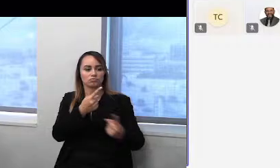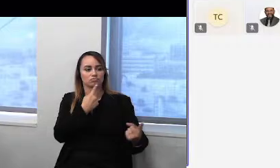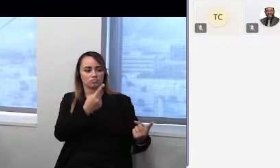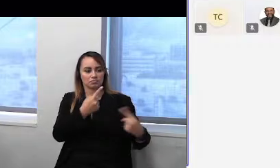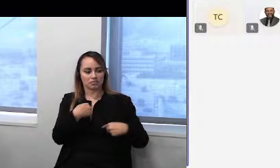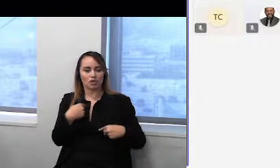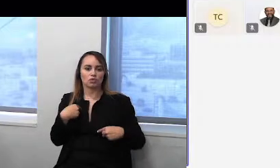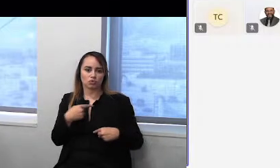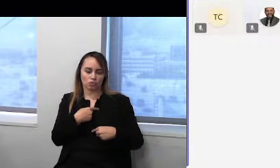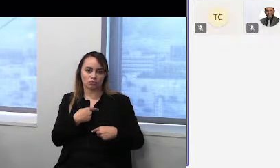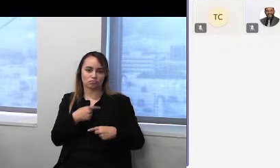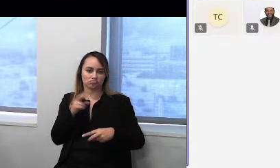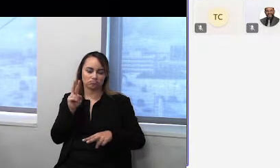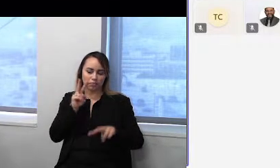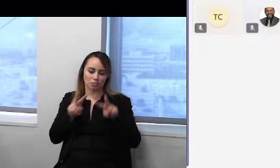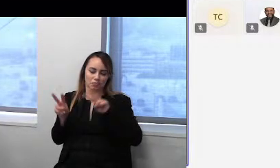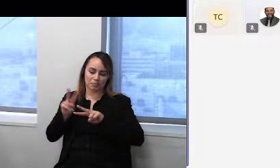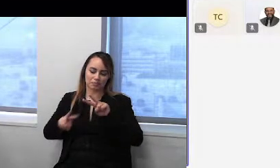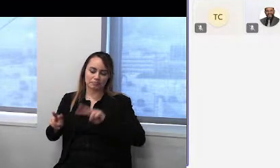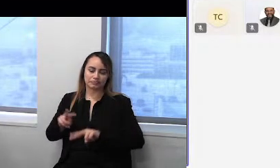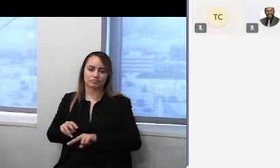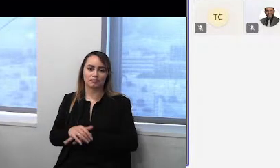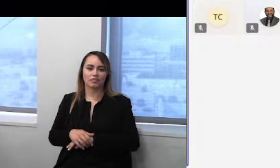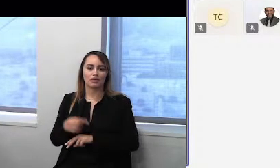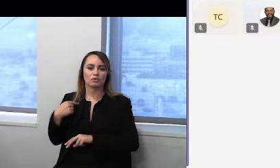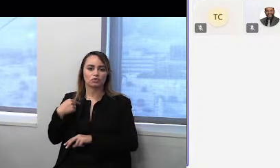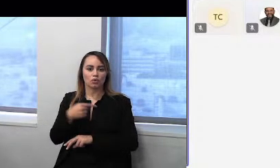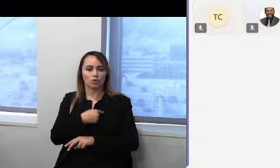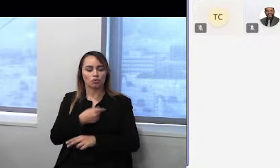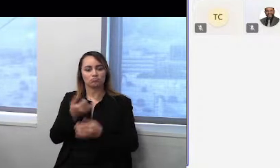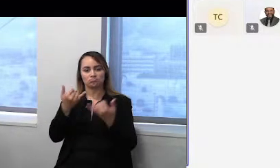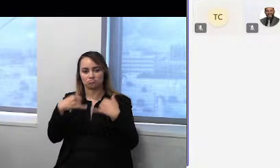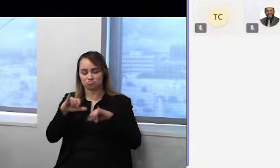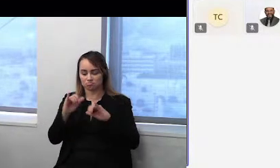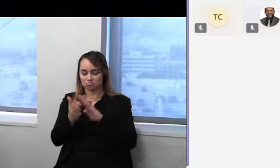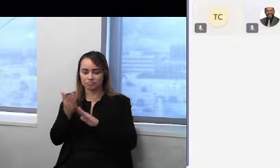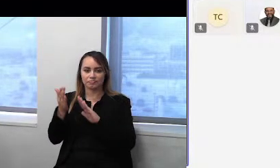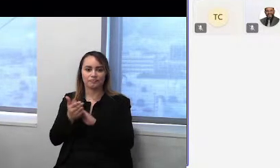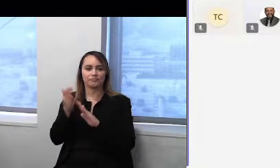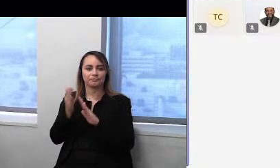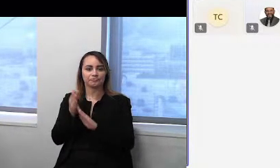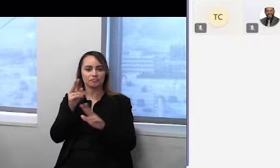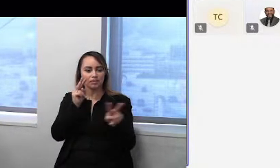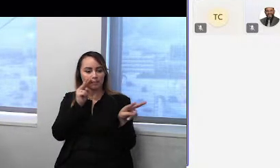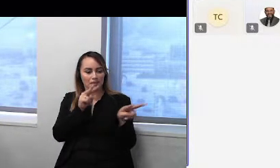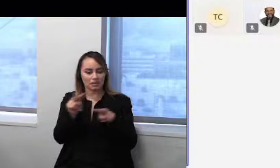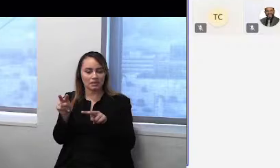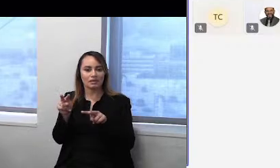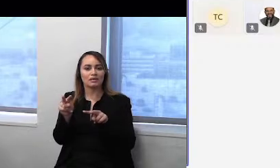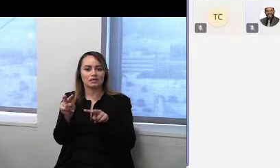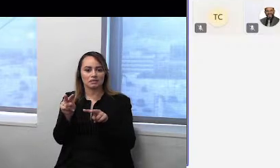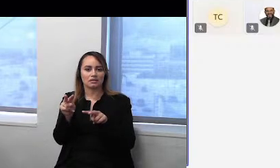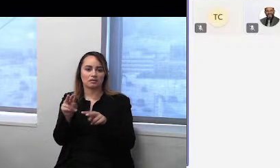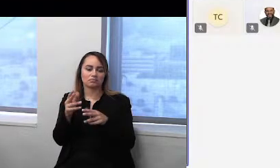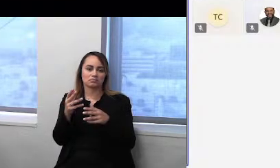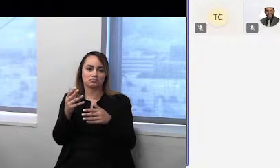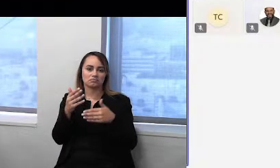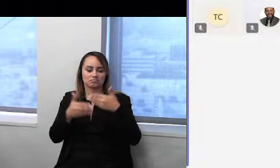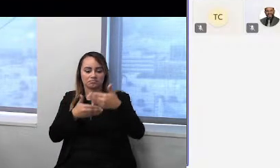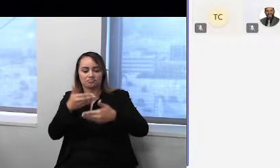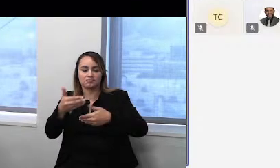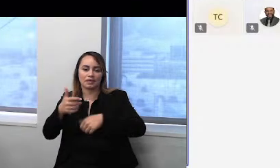commercial, which ones go through the process, we'll continue then doing those refinements on an annual basis. But for the projects that